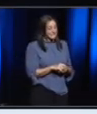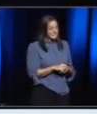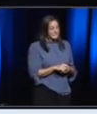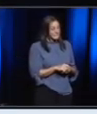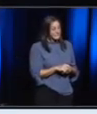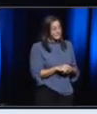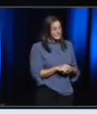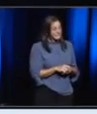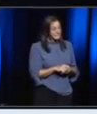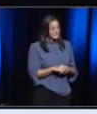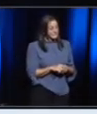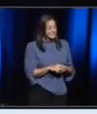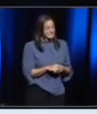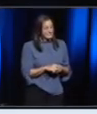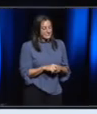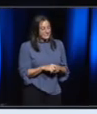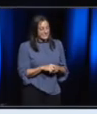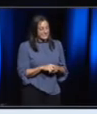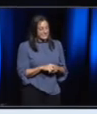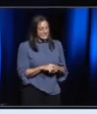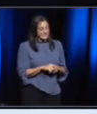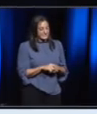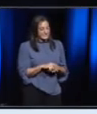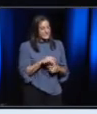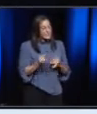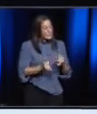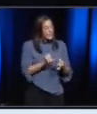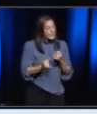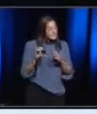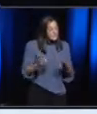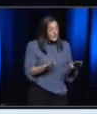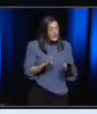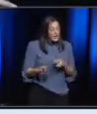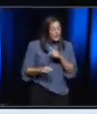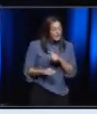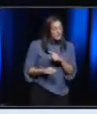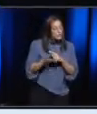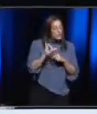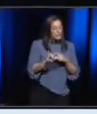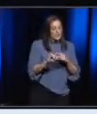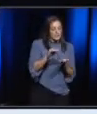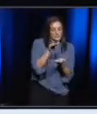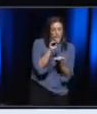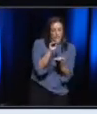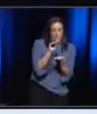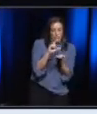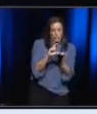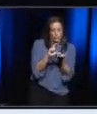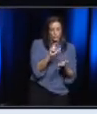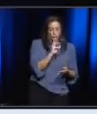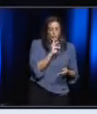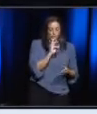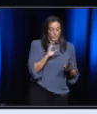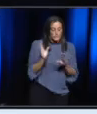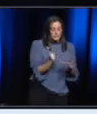And the last behavior here is kerplunking. This is shallow water seagrass beds. Good luck.